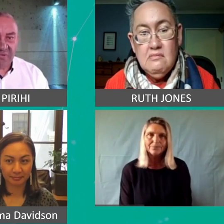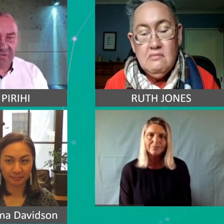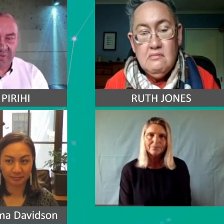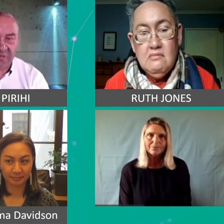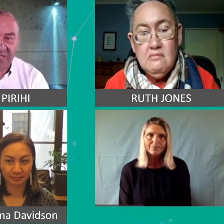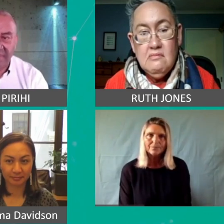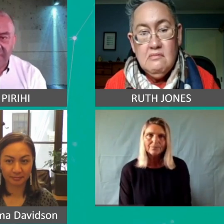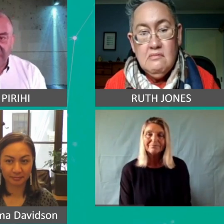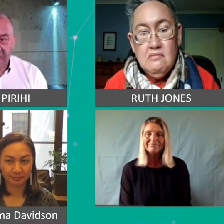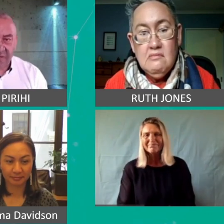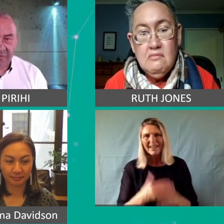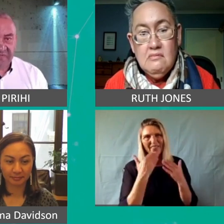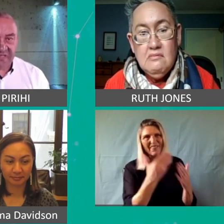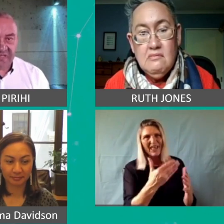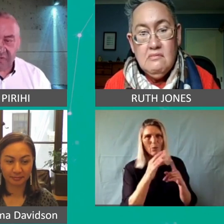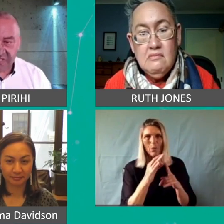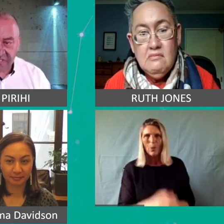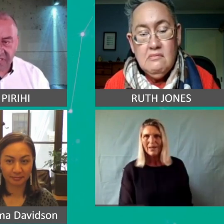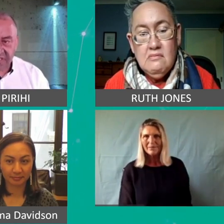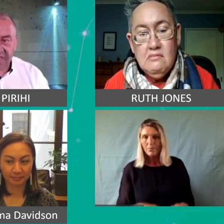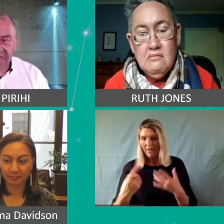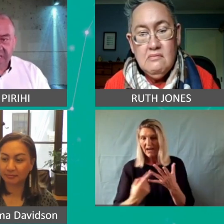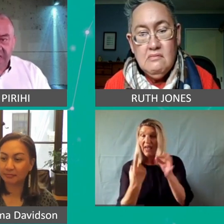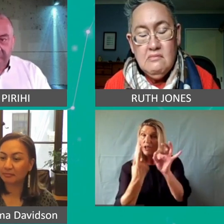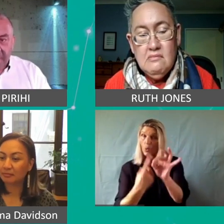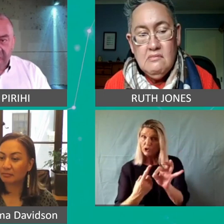Kia ora, Paula. We have another question.